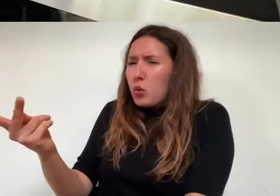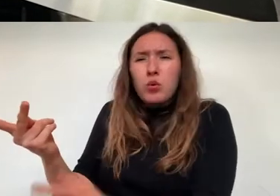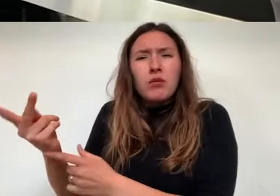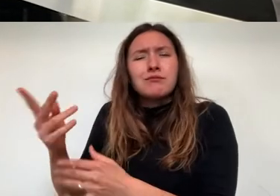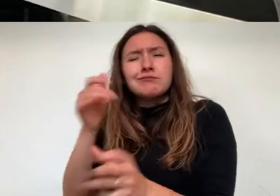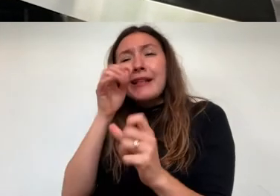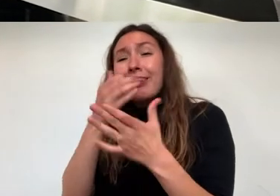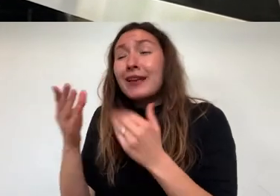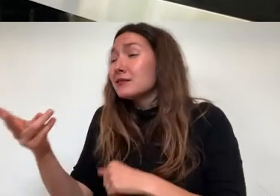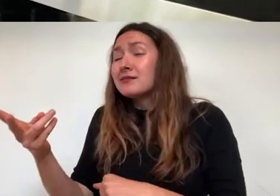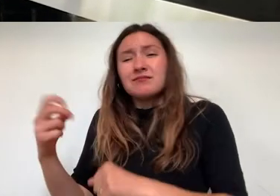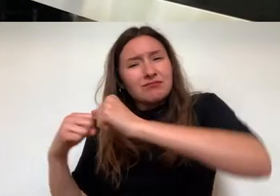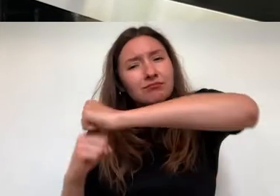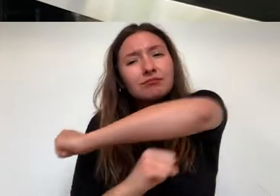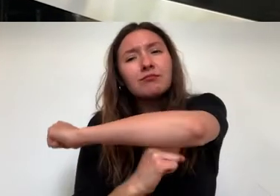goodness in your life.